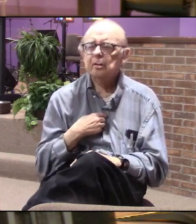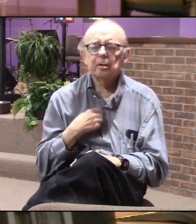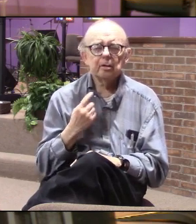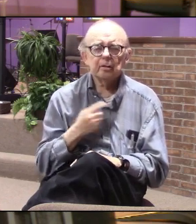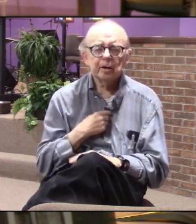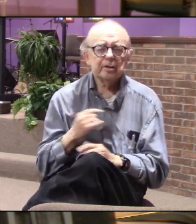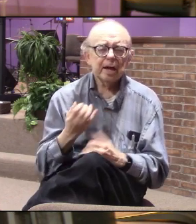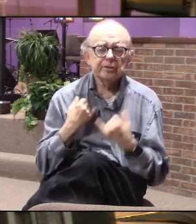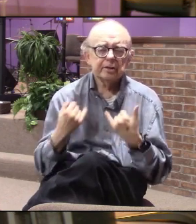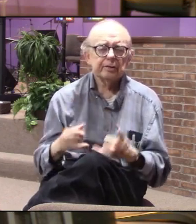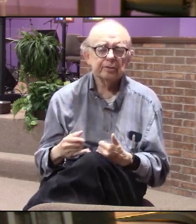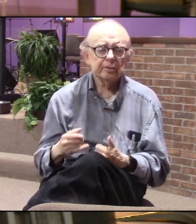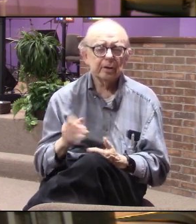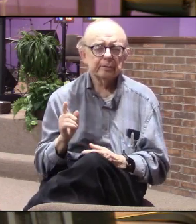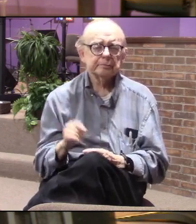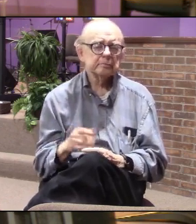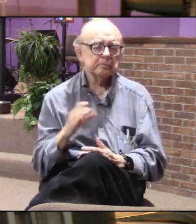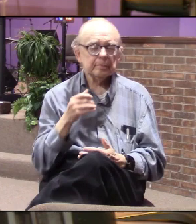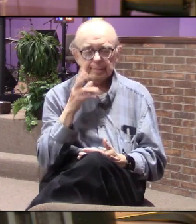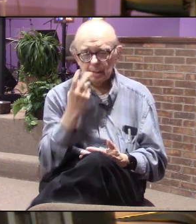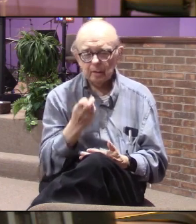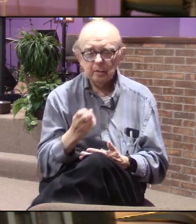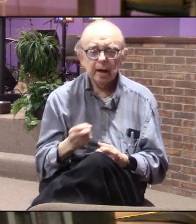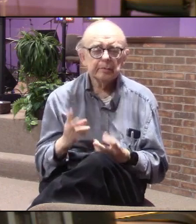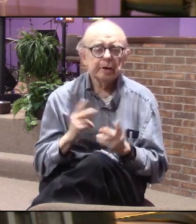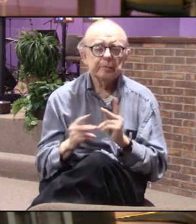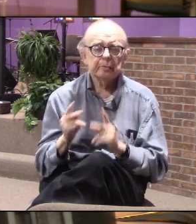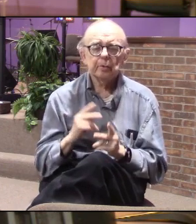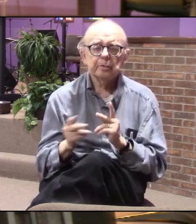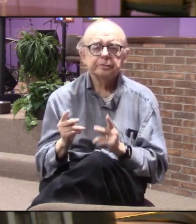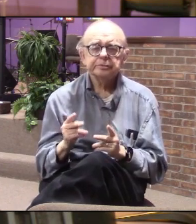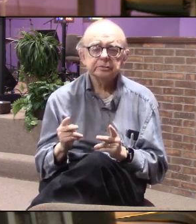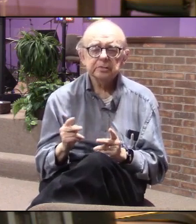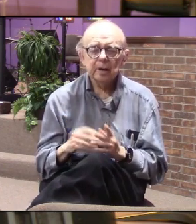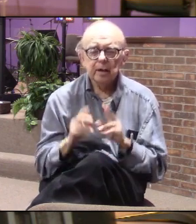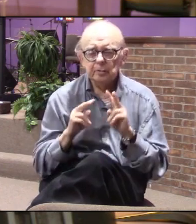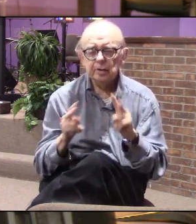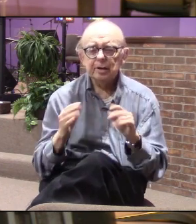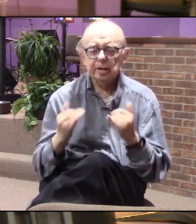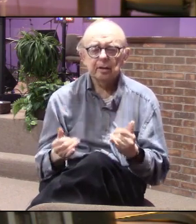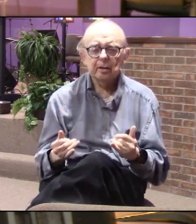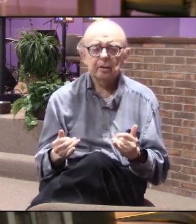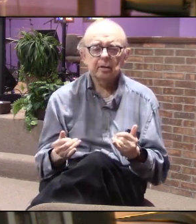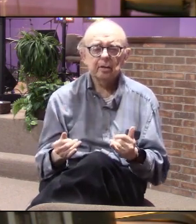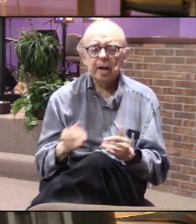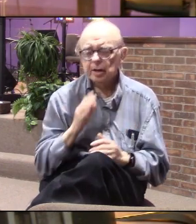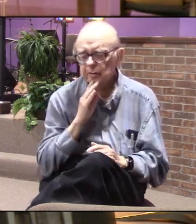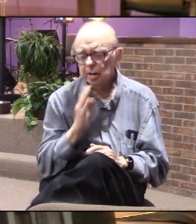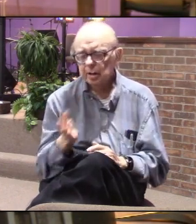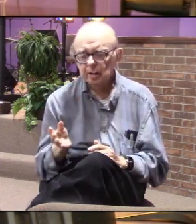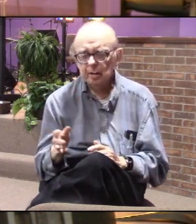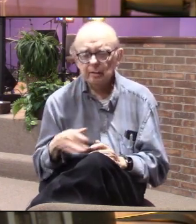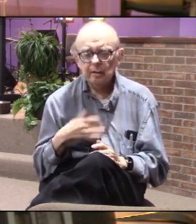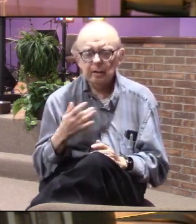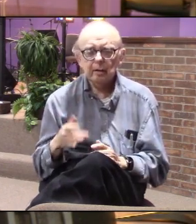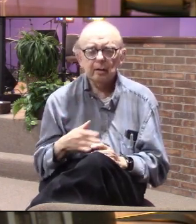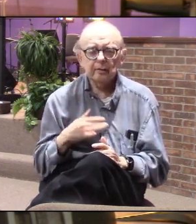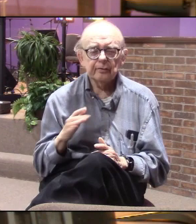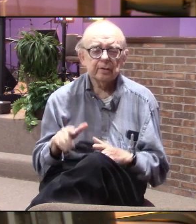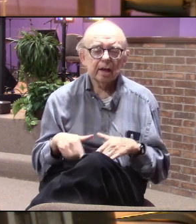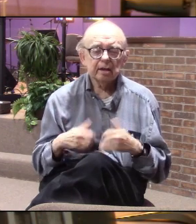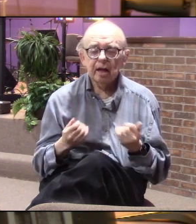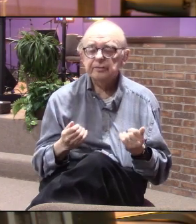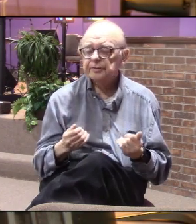as individuals, because you won't believe how many people that I'm looking at right now and talking to who feel like life is